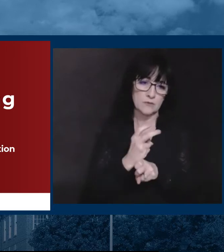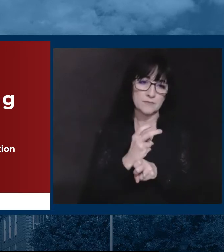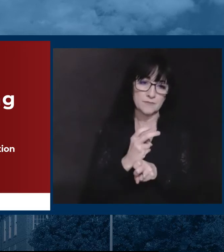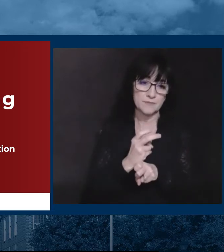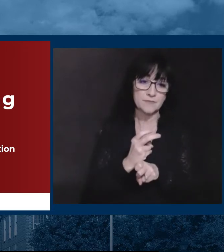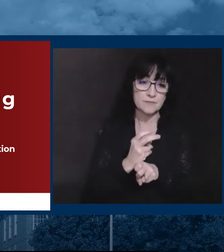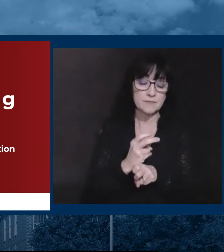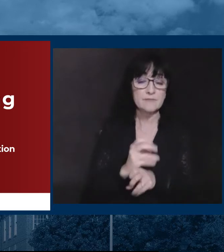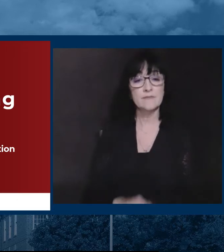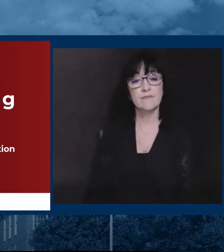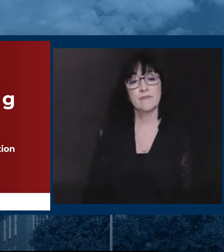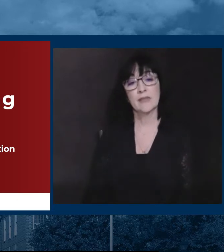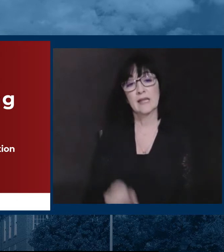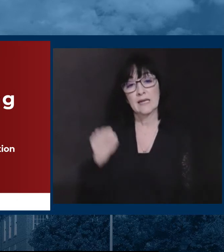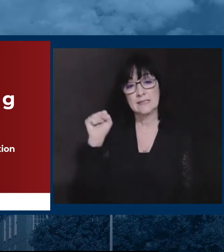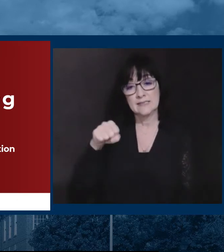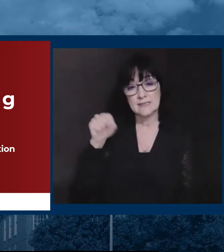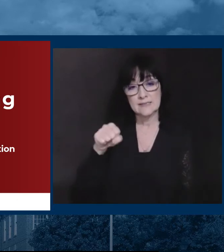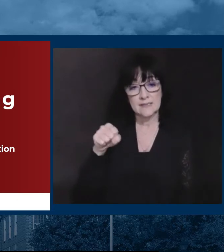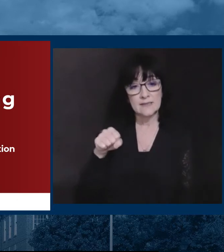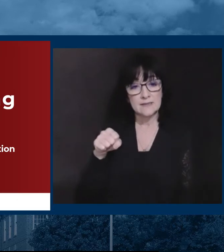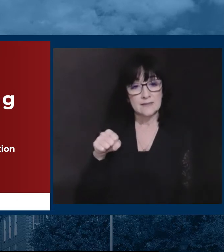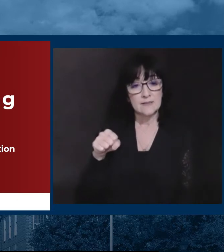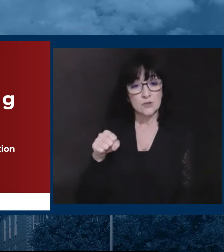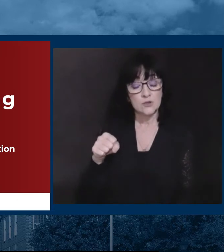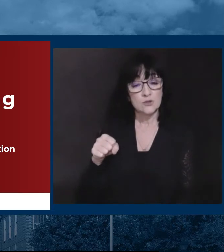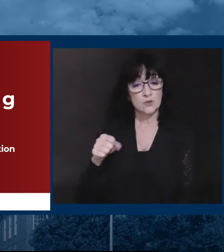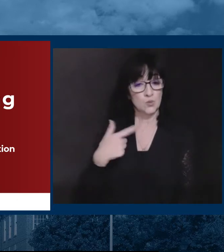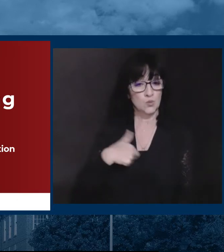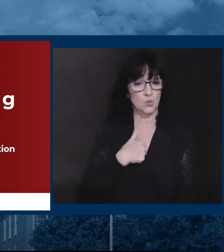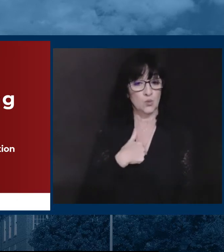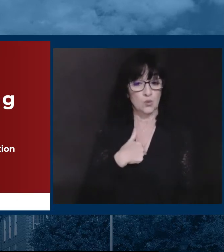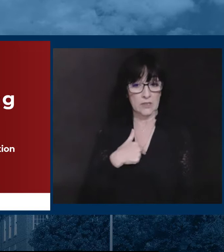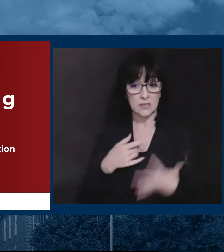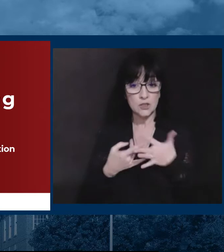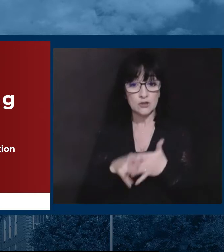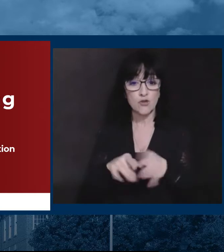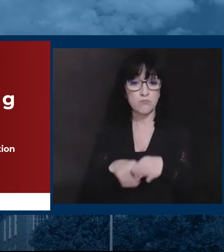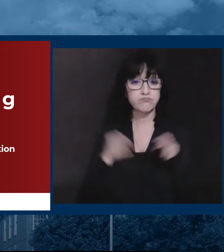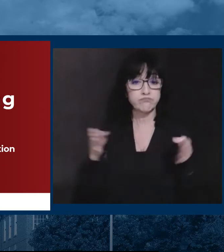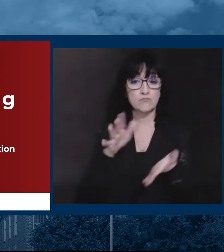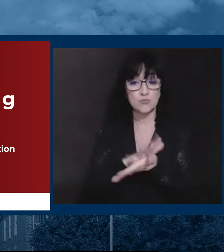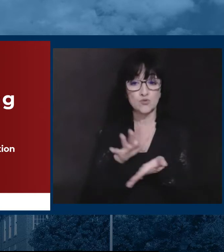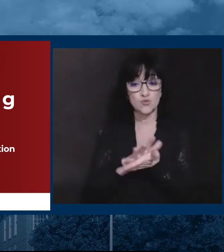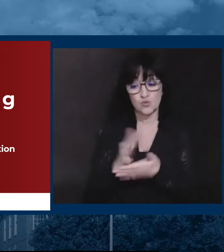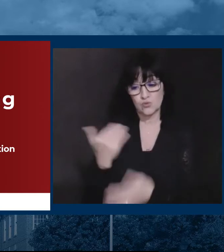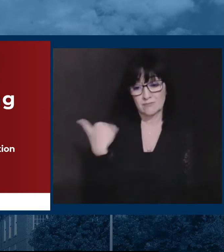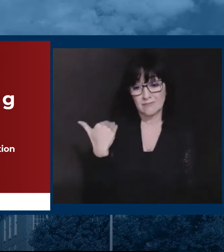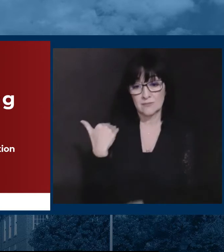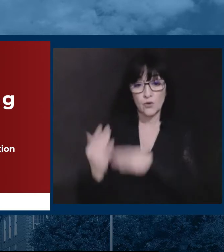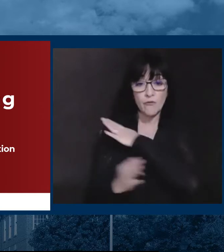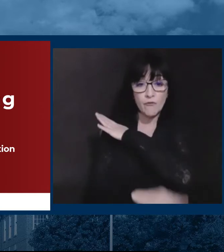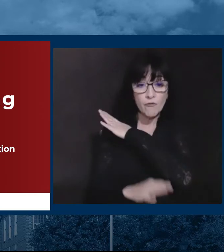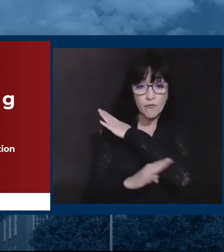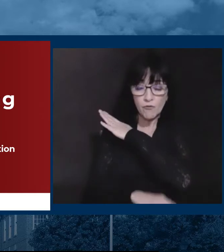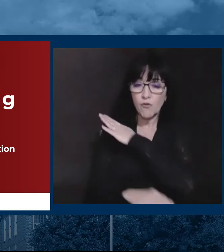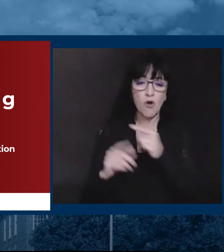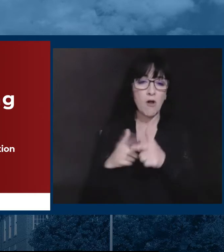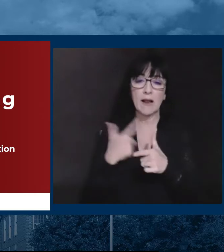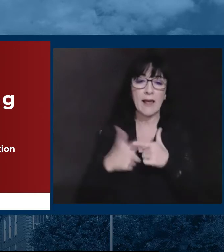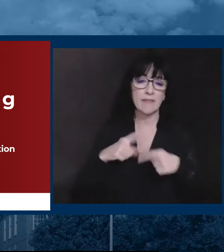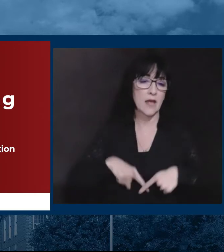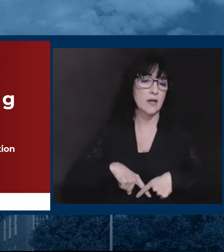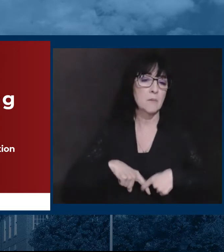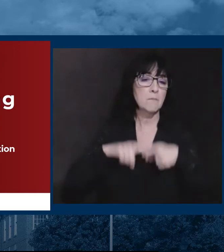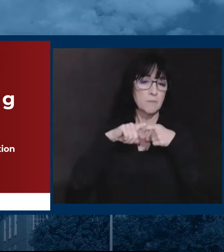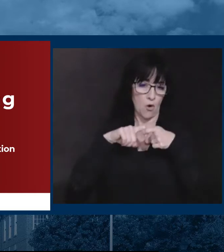a pause in our attending school on a in-person instructional basis.